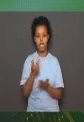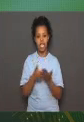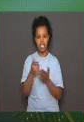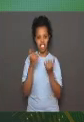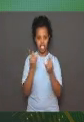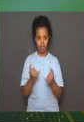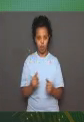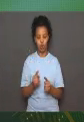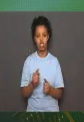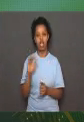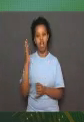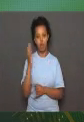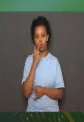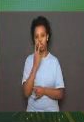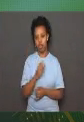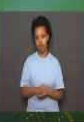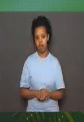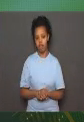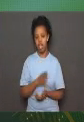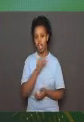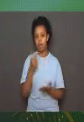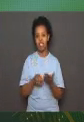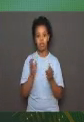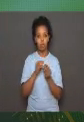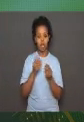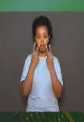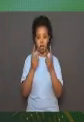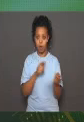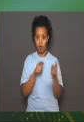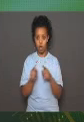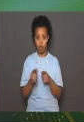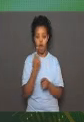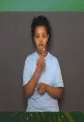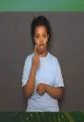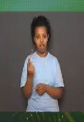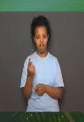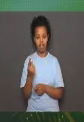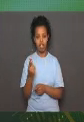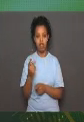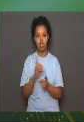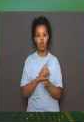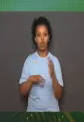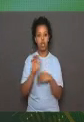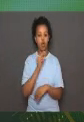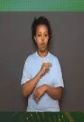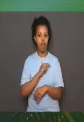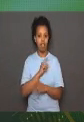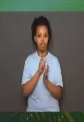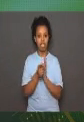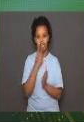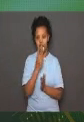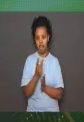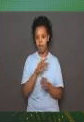behavior. We are also going to look at some examples of innate behavior,